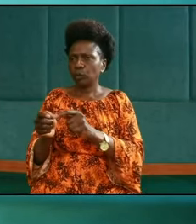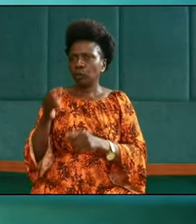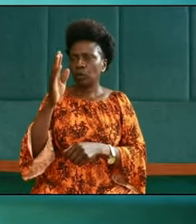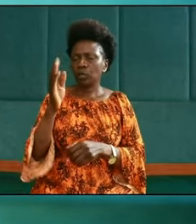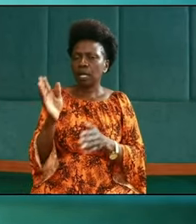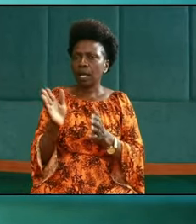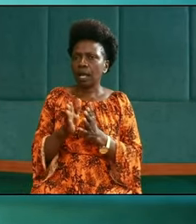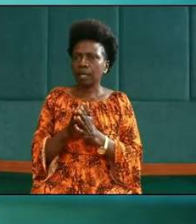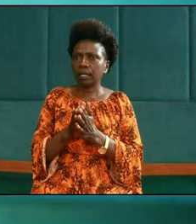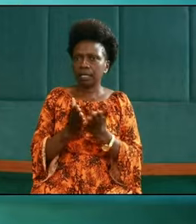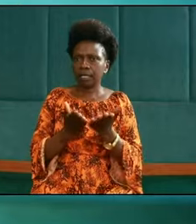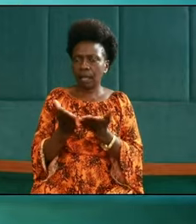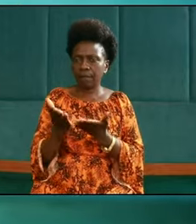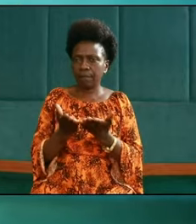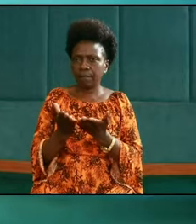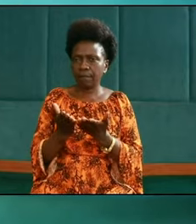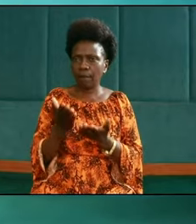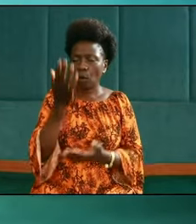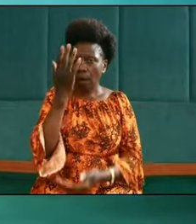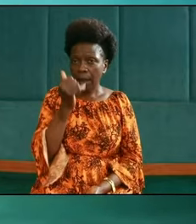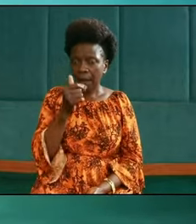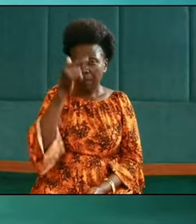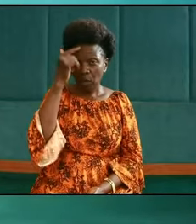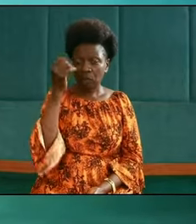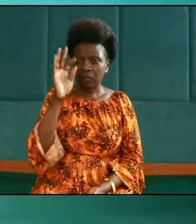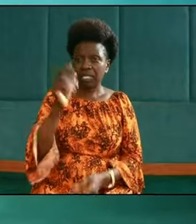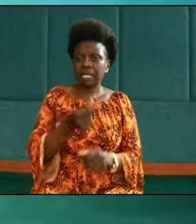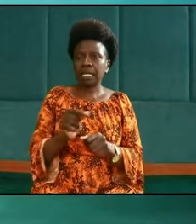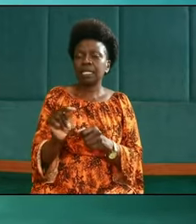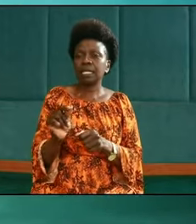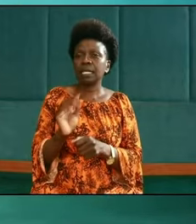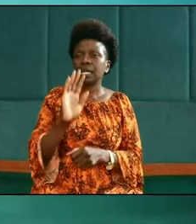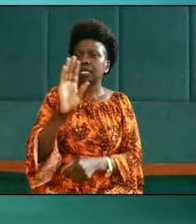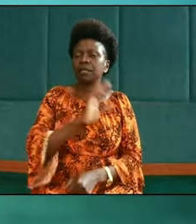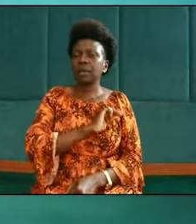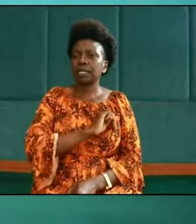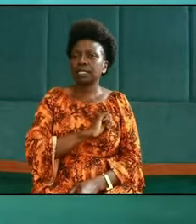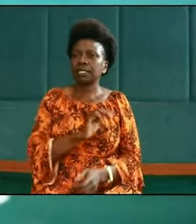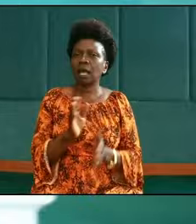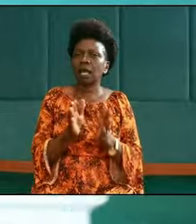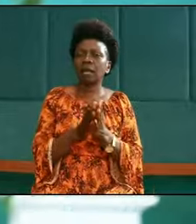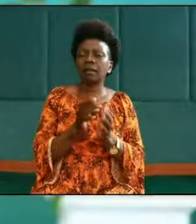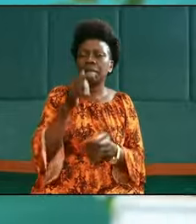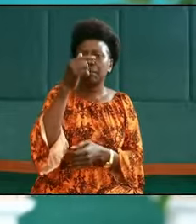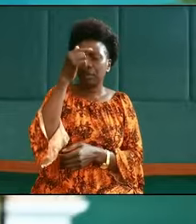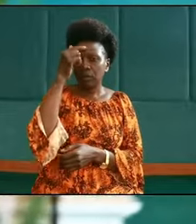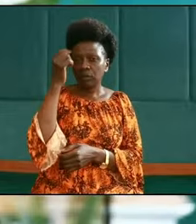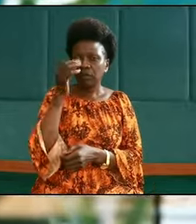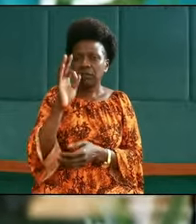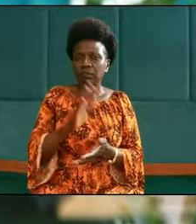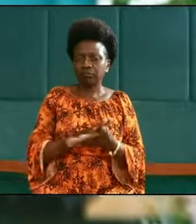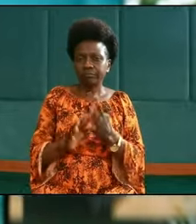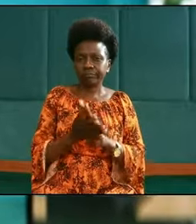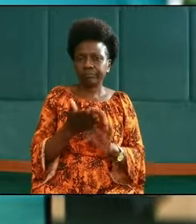and serve him because of his grace, because of his mercy. And because there is forgiveness